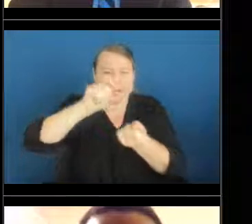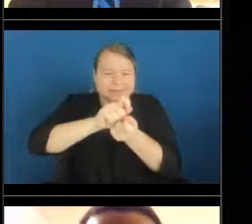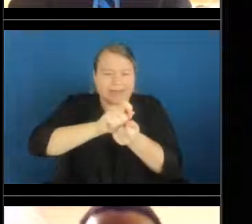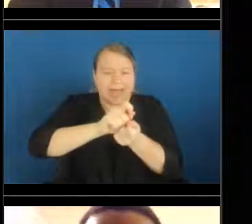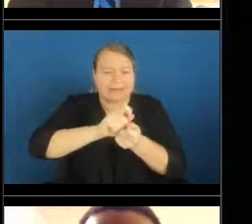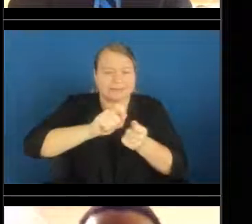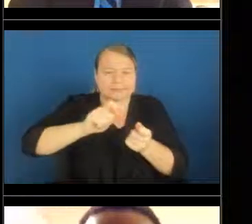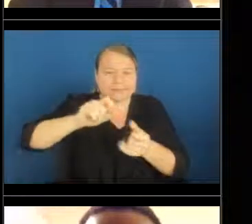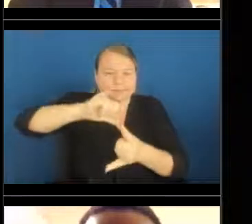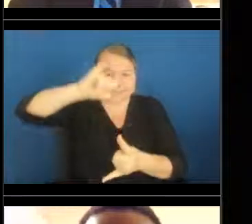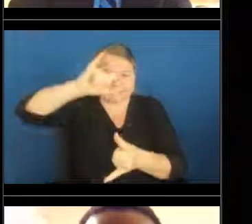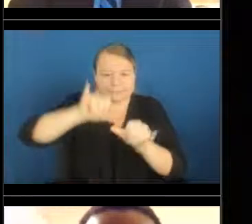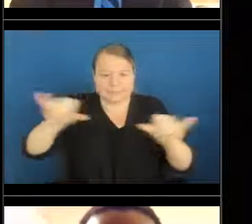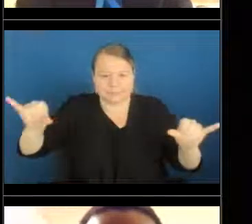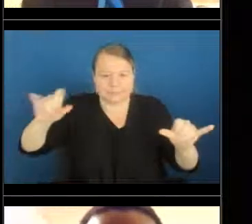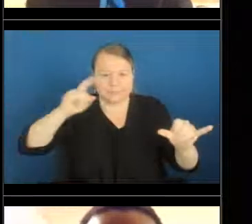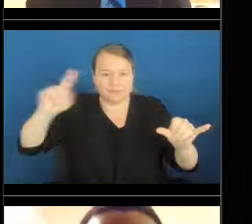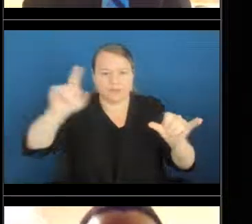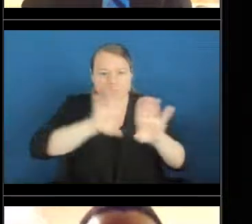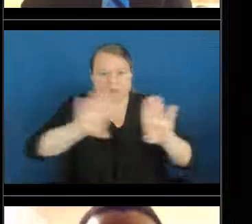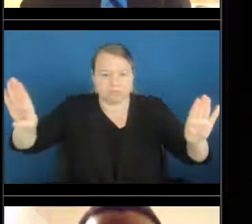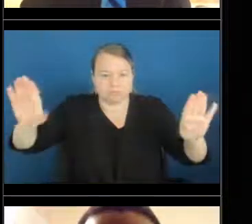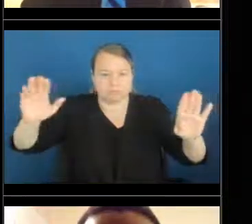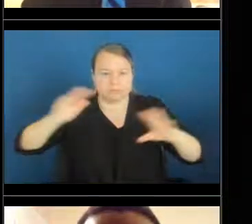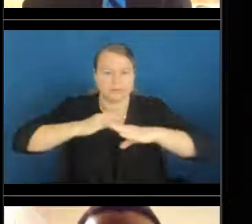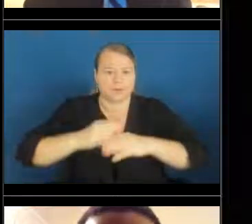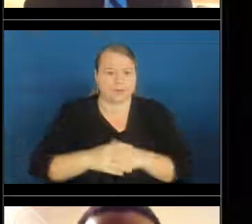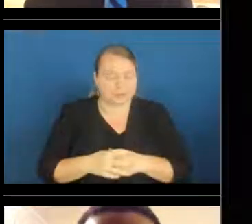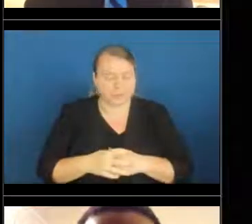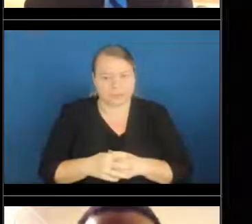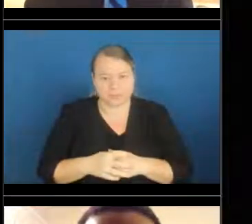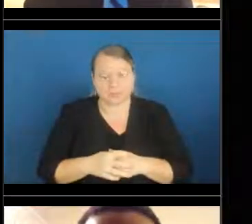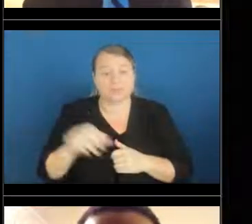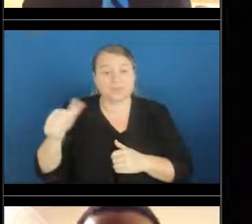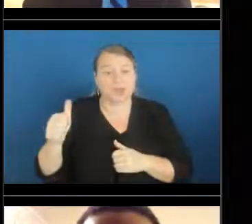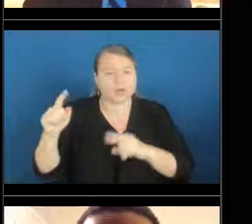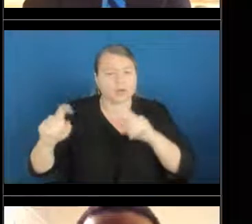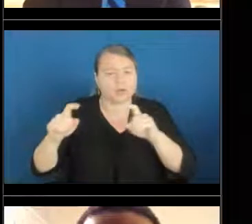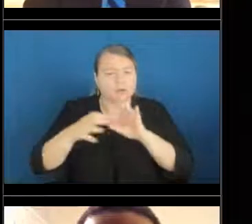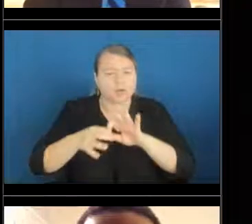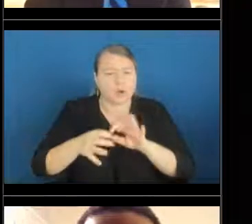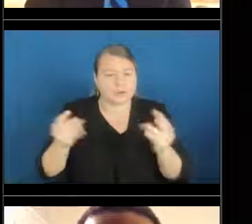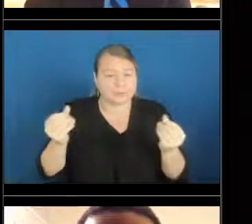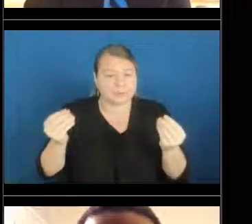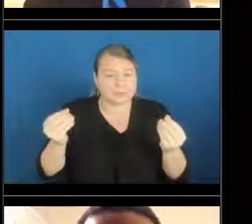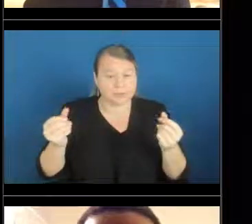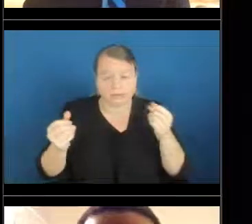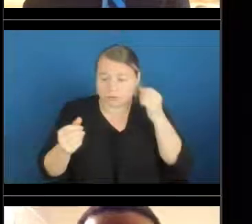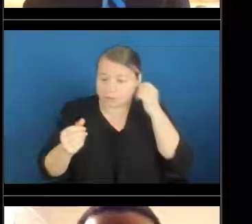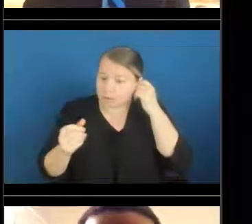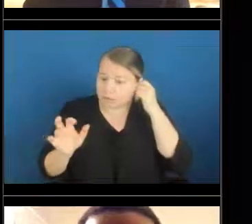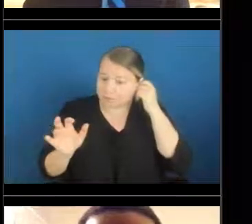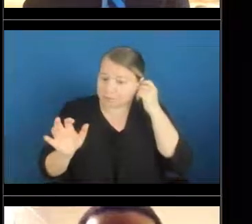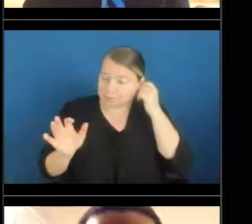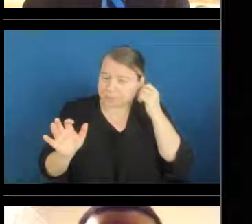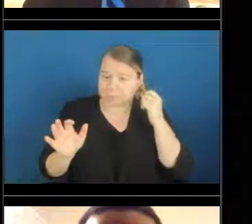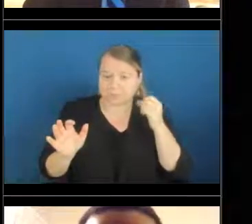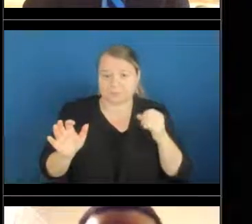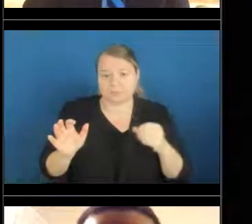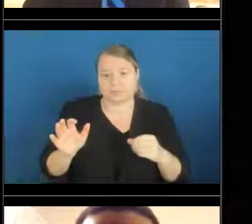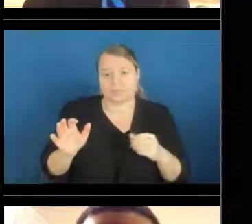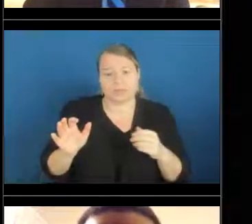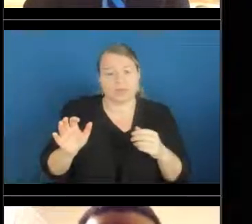barriers. I believe the other question was about the material. So the aesthetic